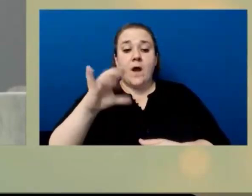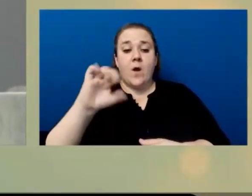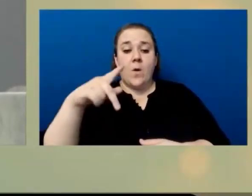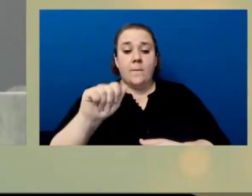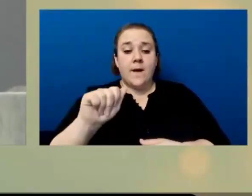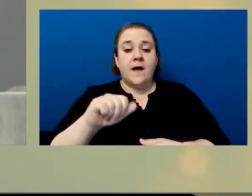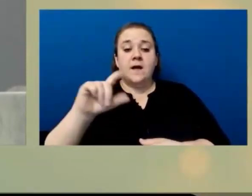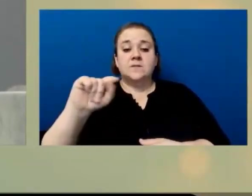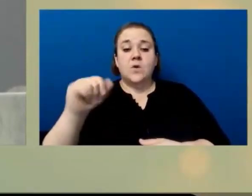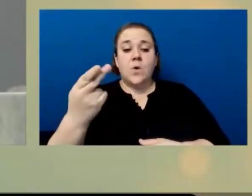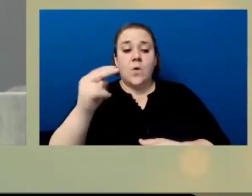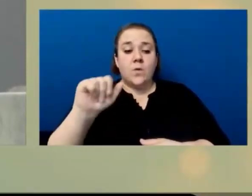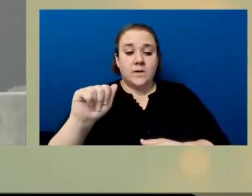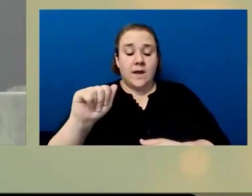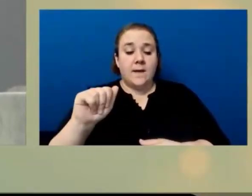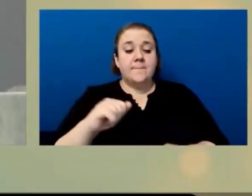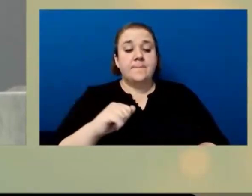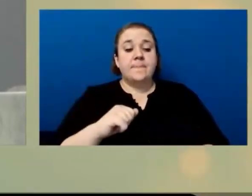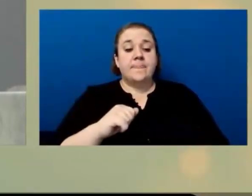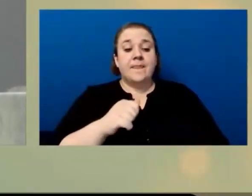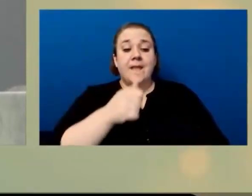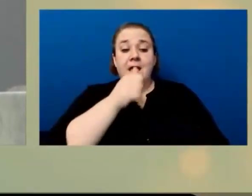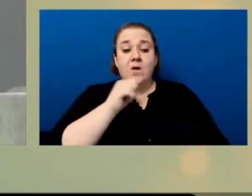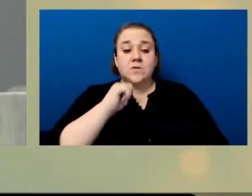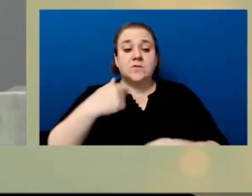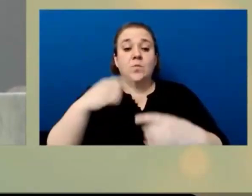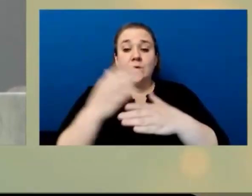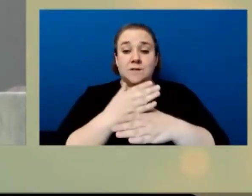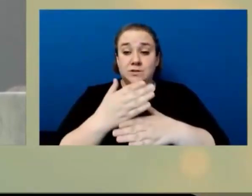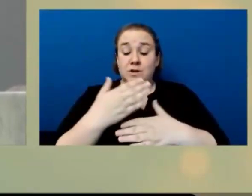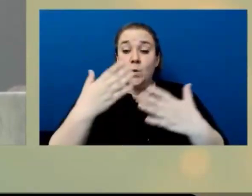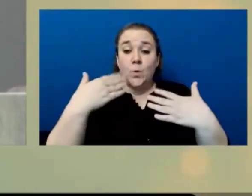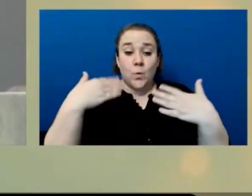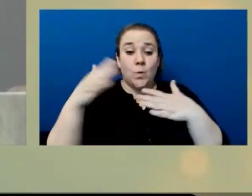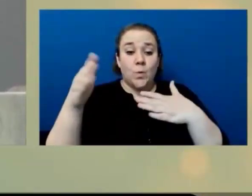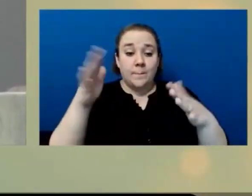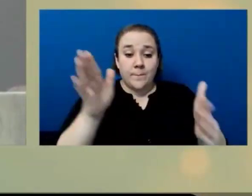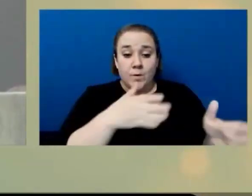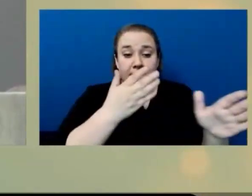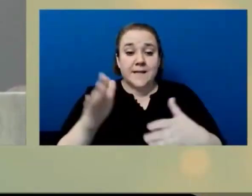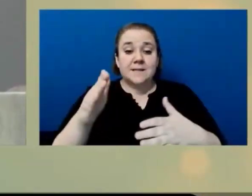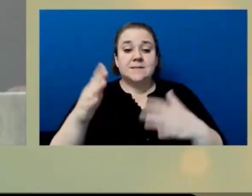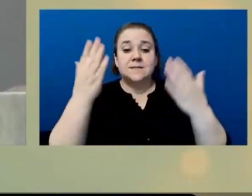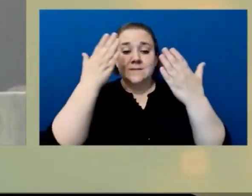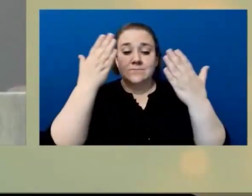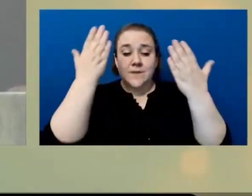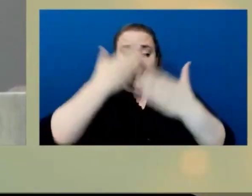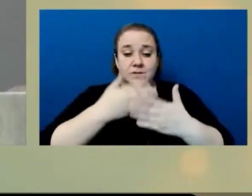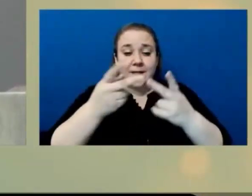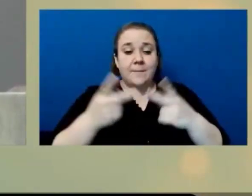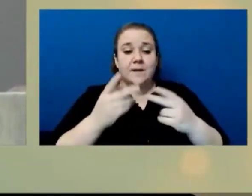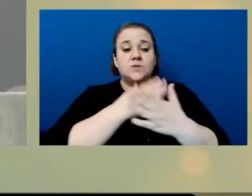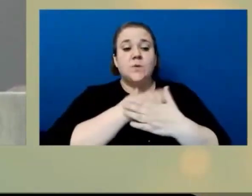breezes, shady spots to rest, freedom to cross borders as needed, and enough water to you, our fellow Unitarian